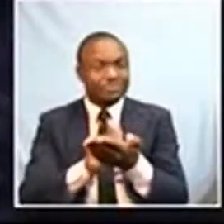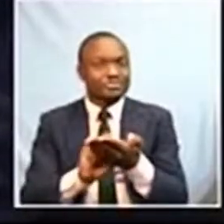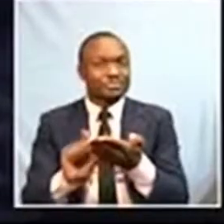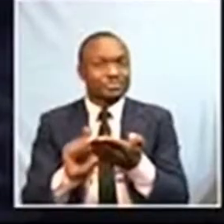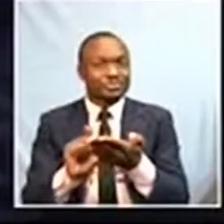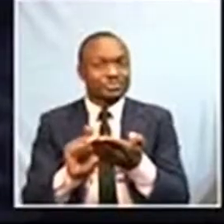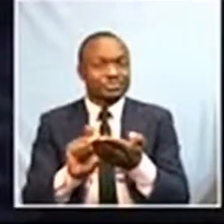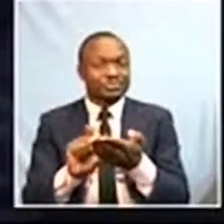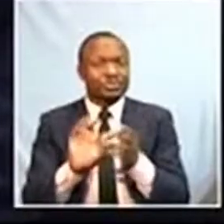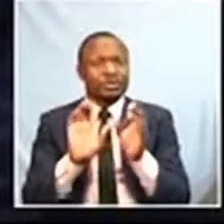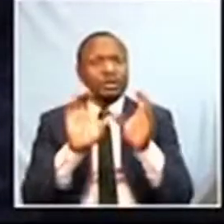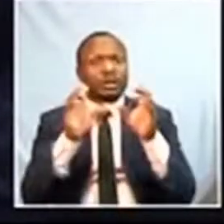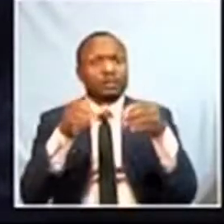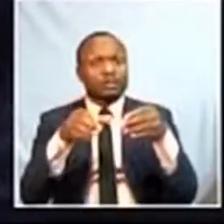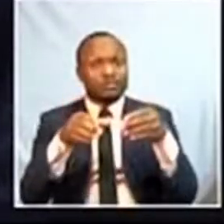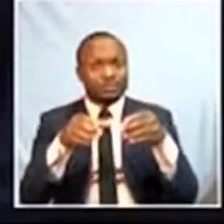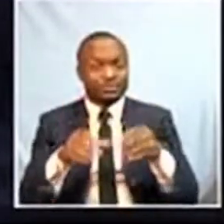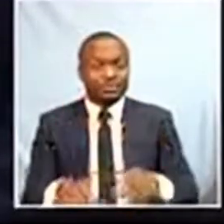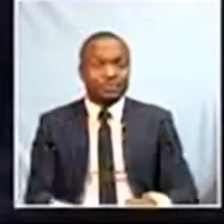him by the council.